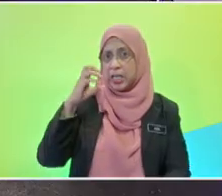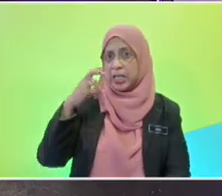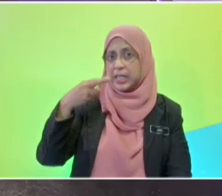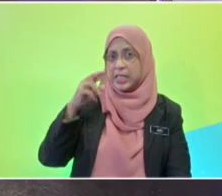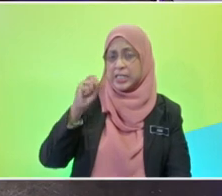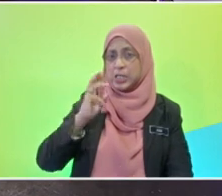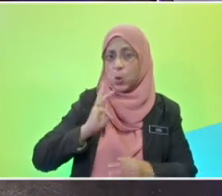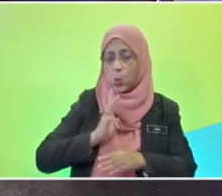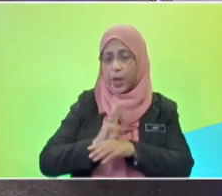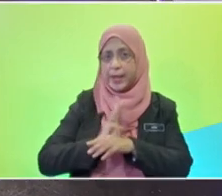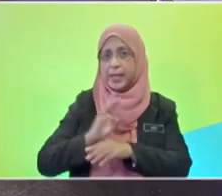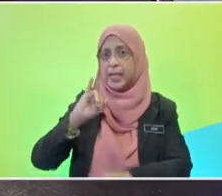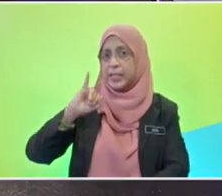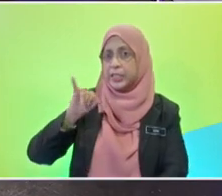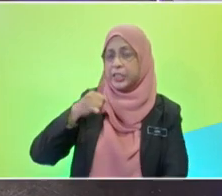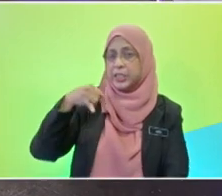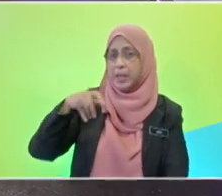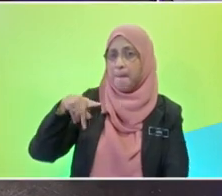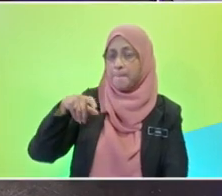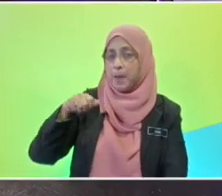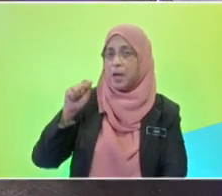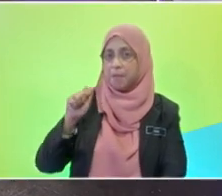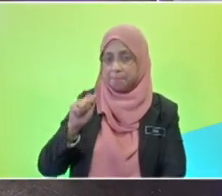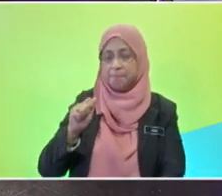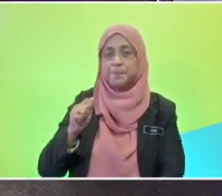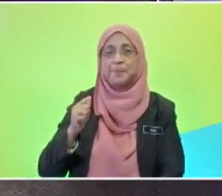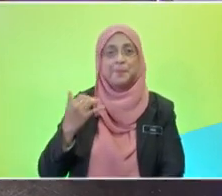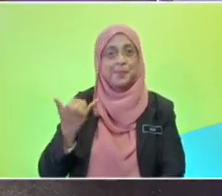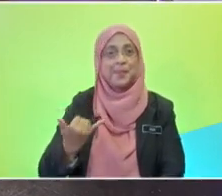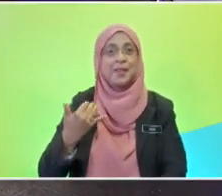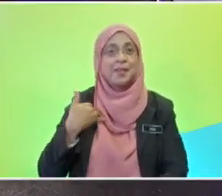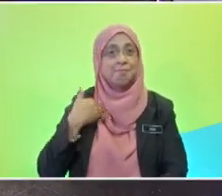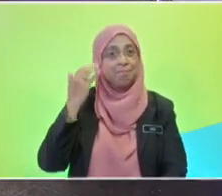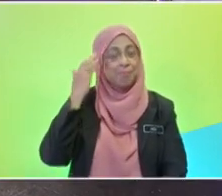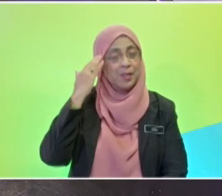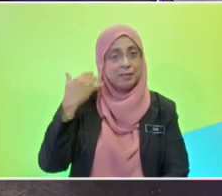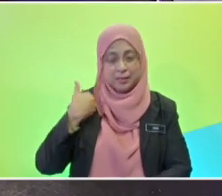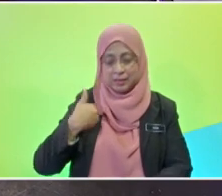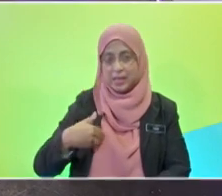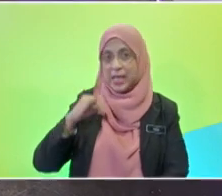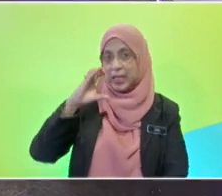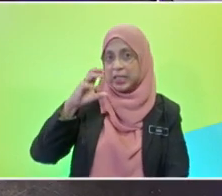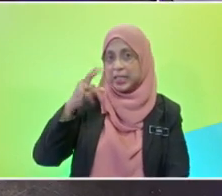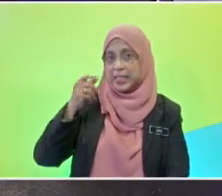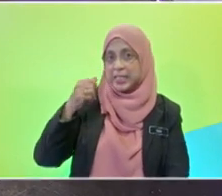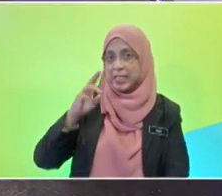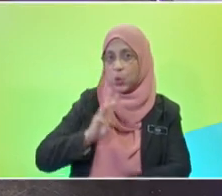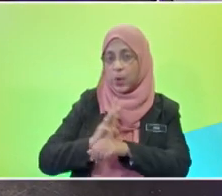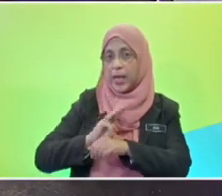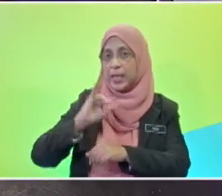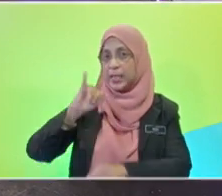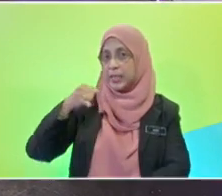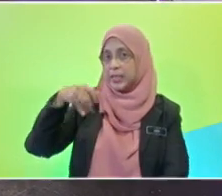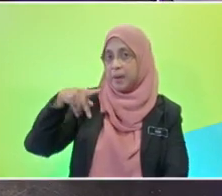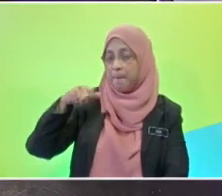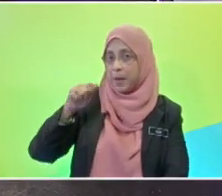jipa. Okay. So, jipa. So, now I understand some of the words that we frequently use for festival or flights. Yes. Is it okay